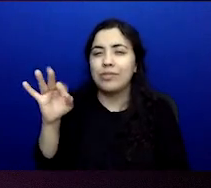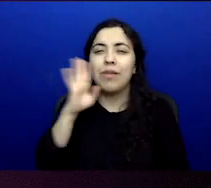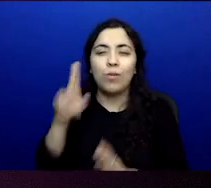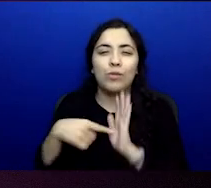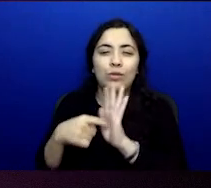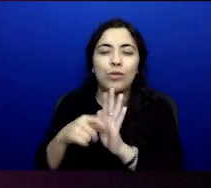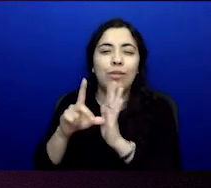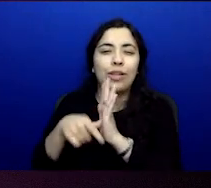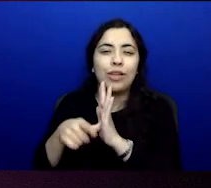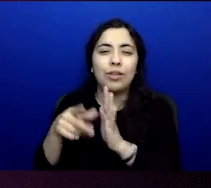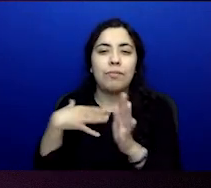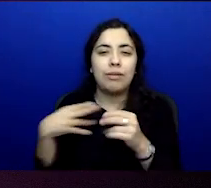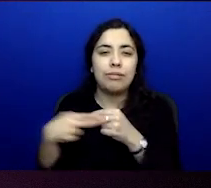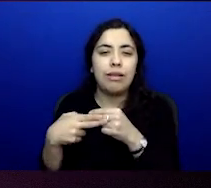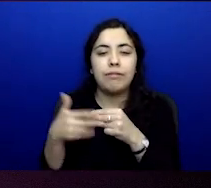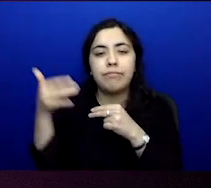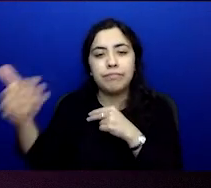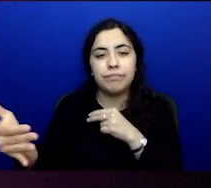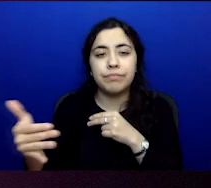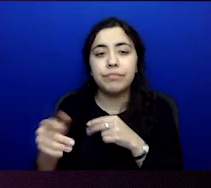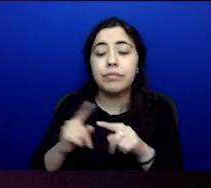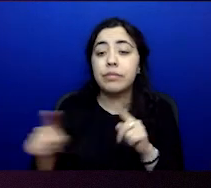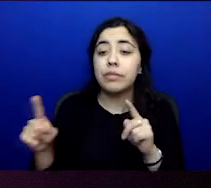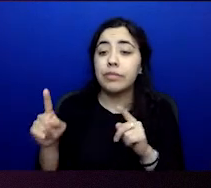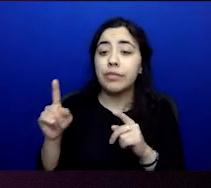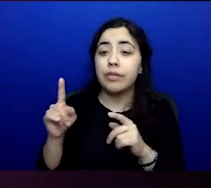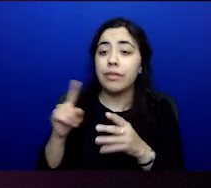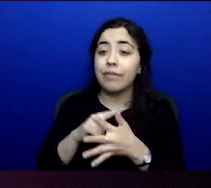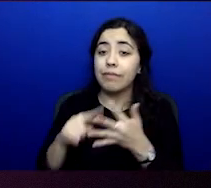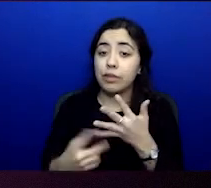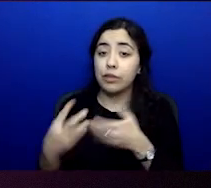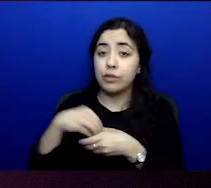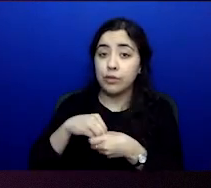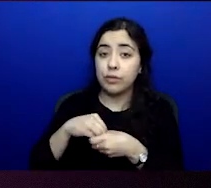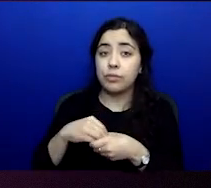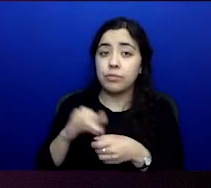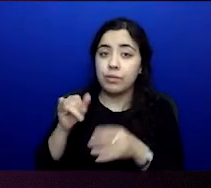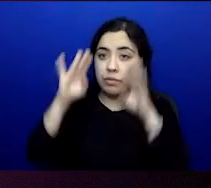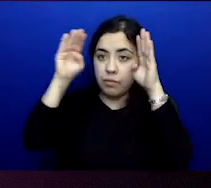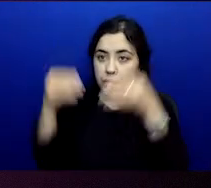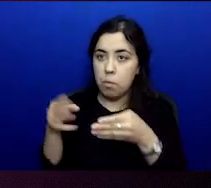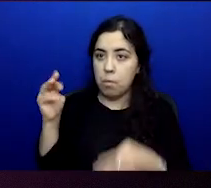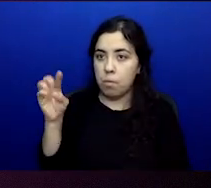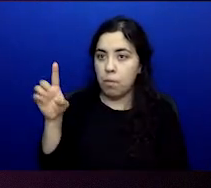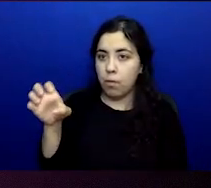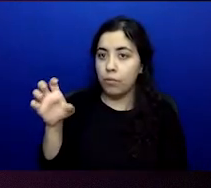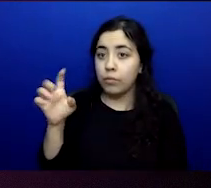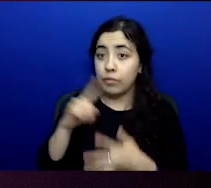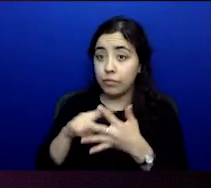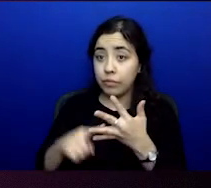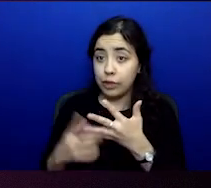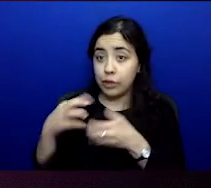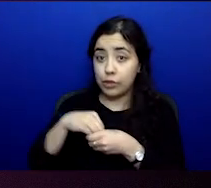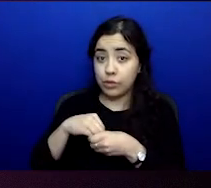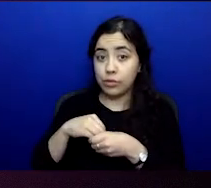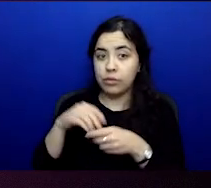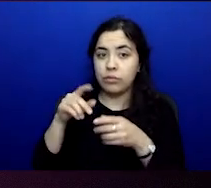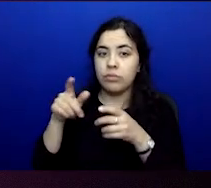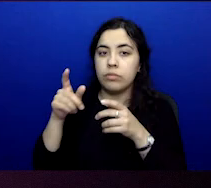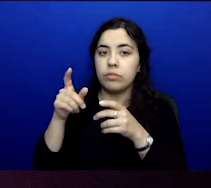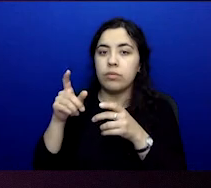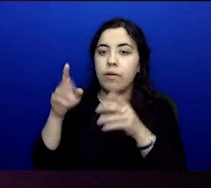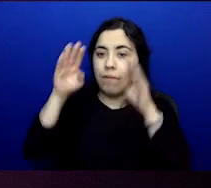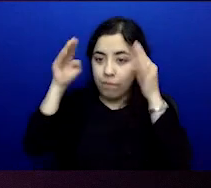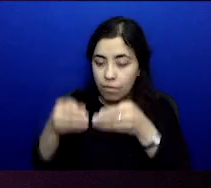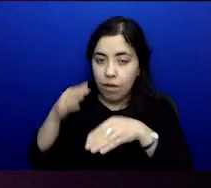slide. So another feature that we have introduced is the focus mode feature, where the user can choose to focus on a